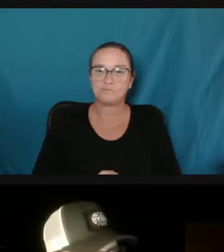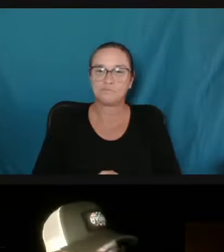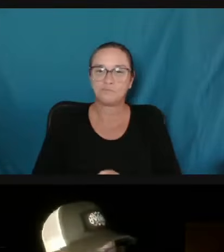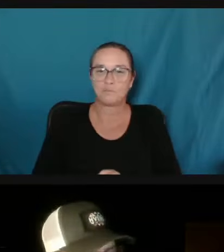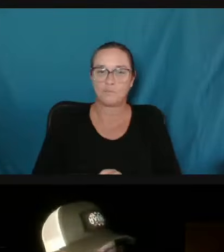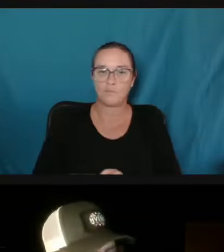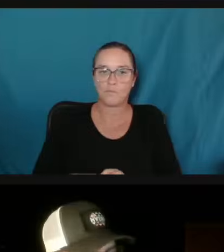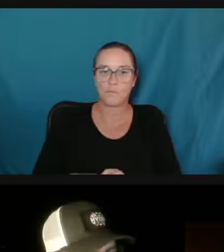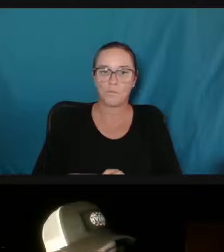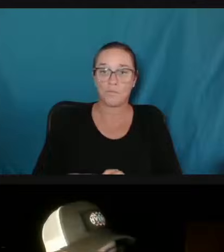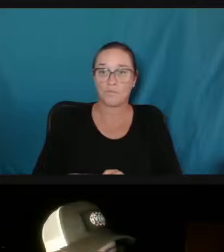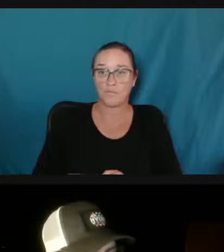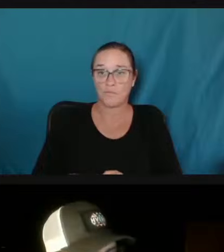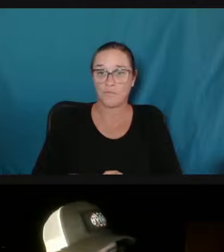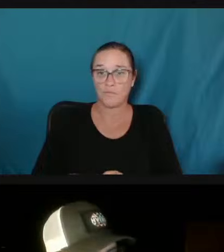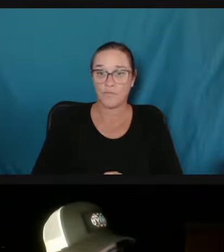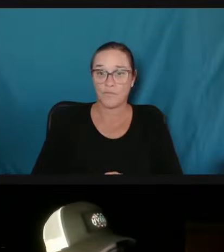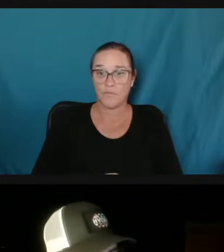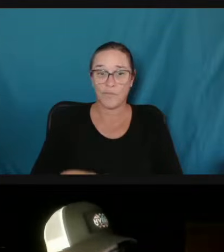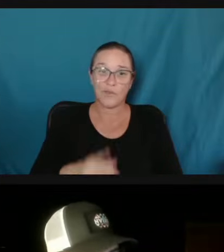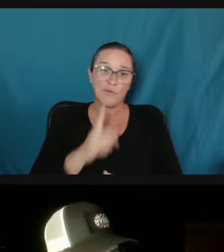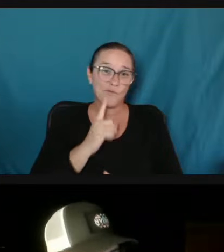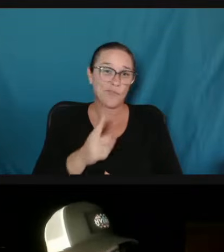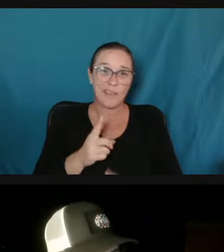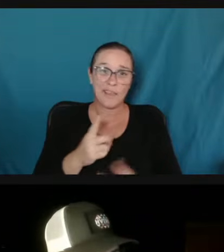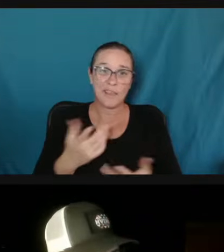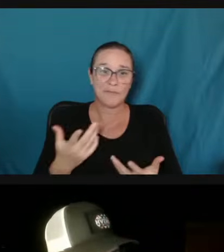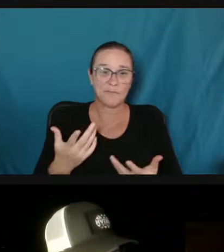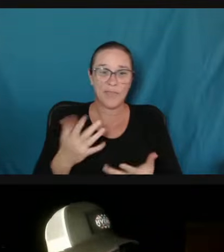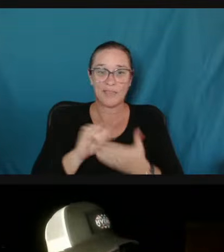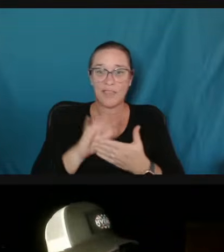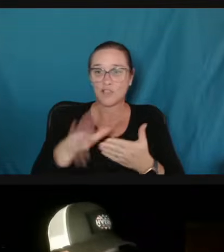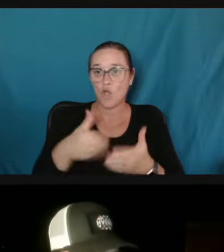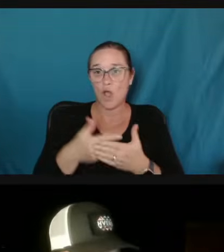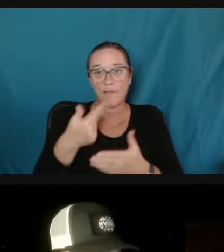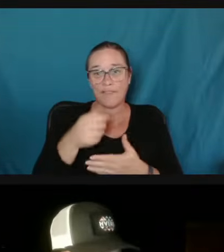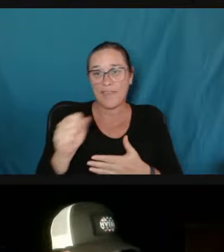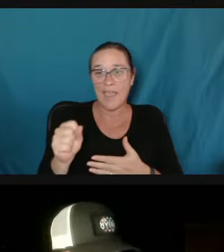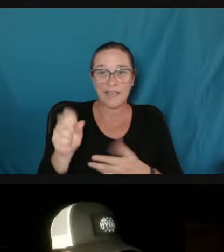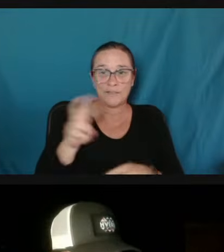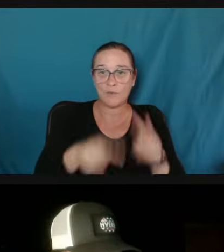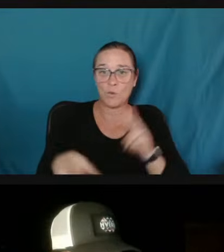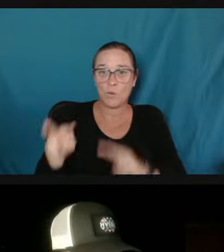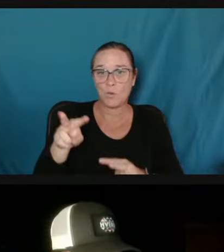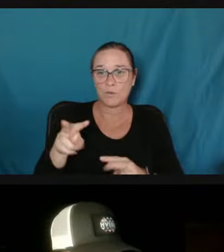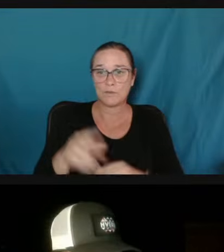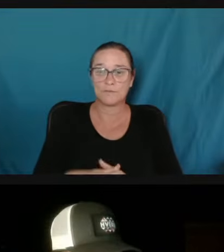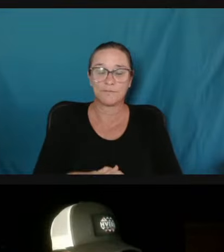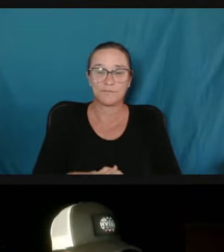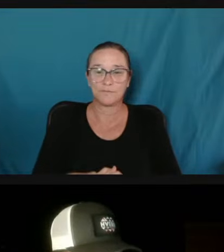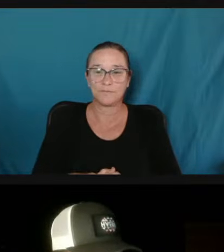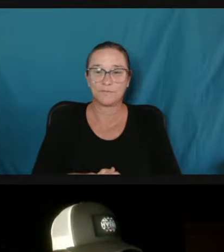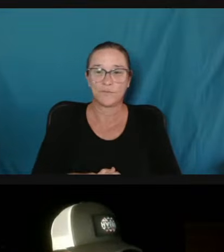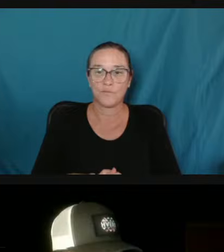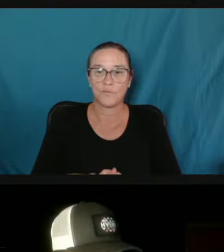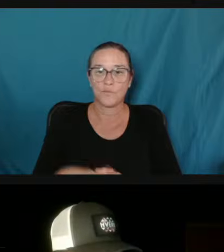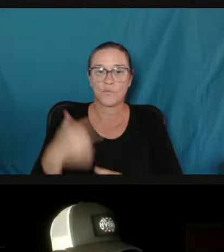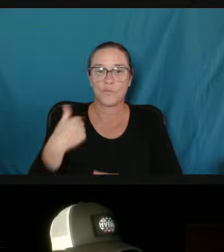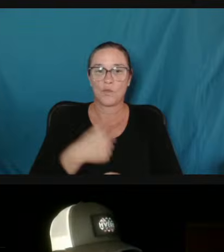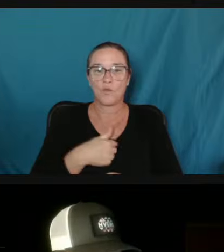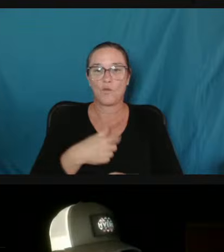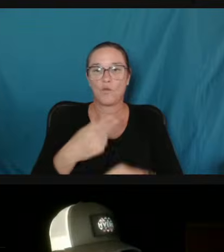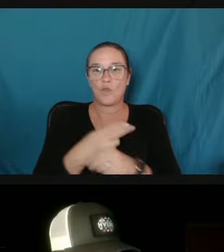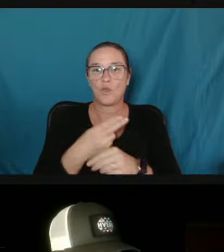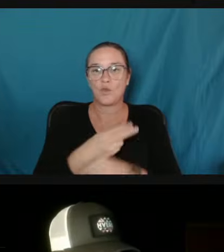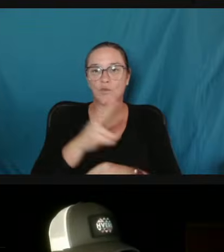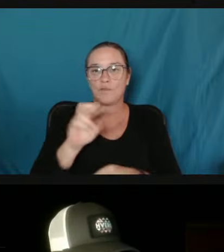So that's really all the gas views of Kilauea. Our we like to use the VOG Measurement